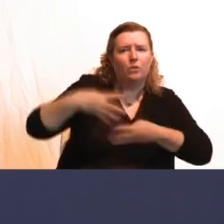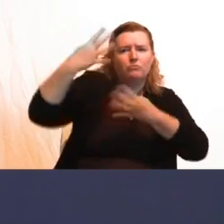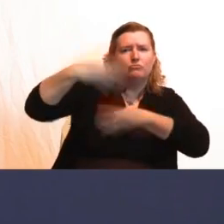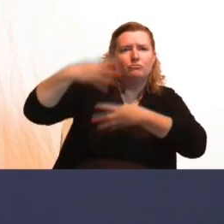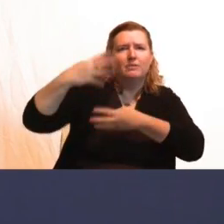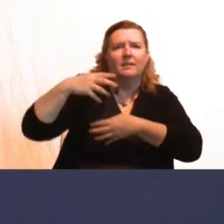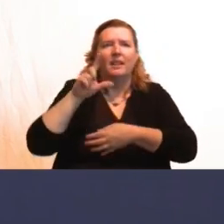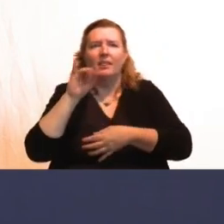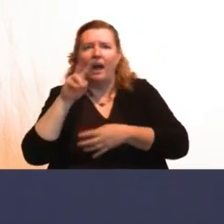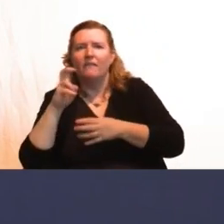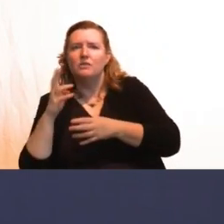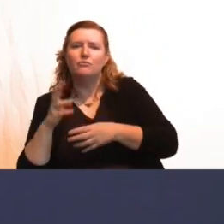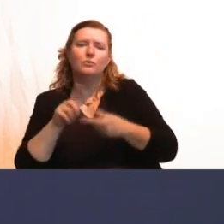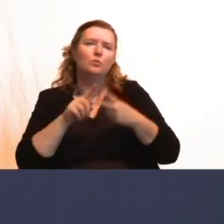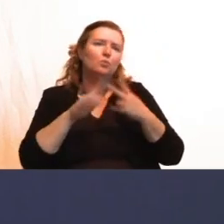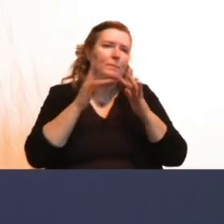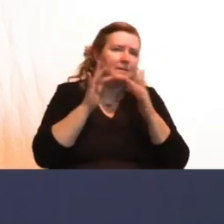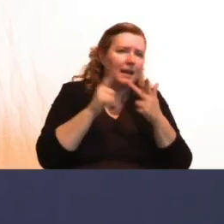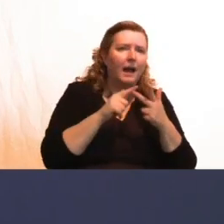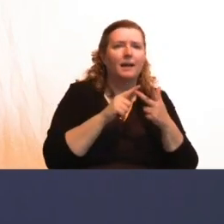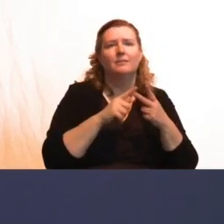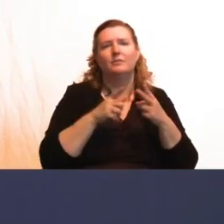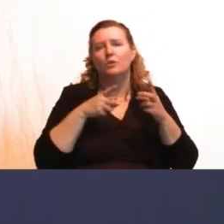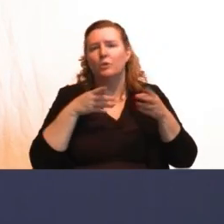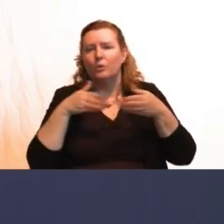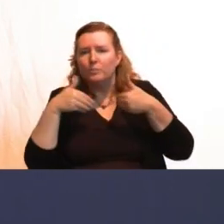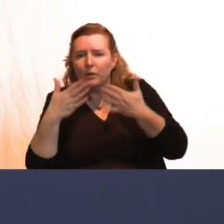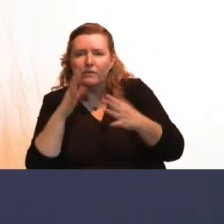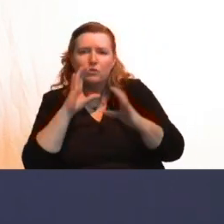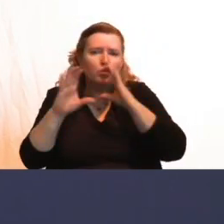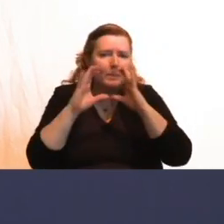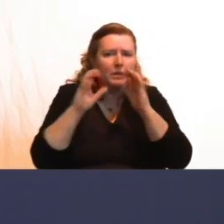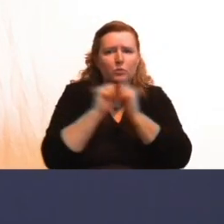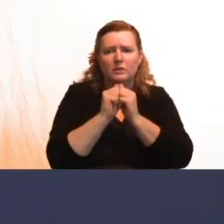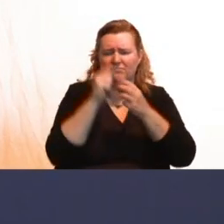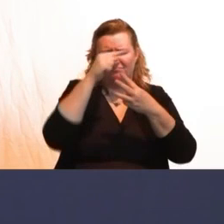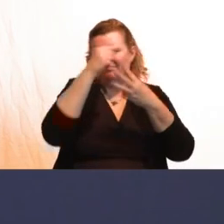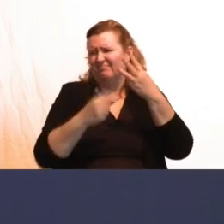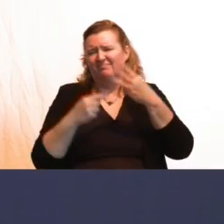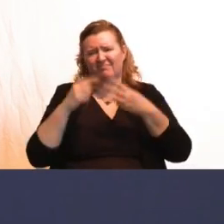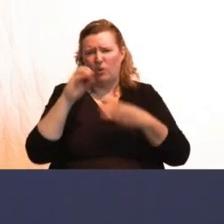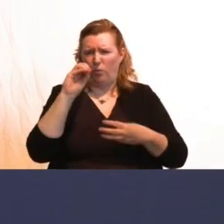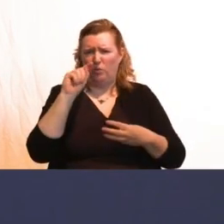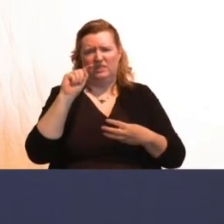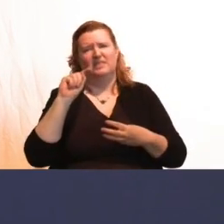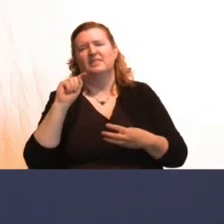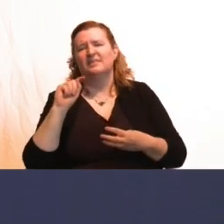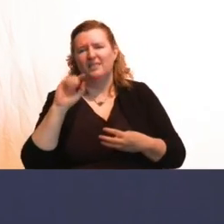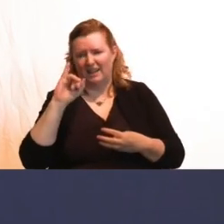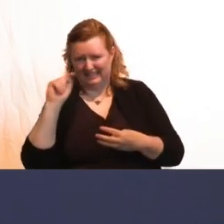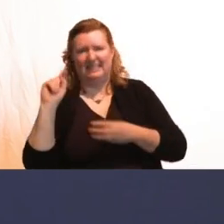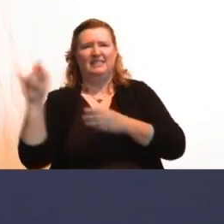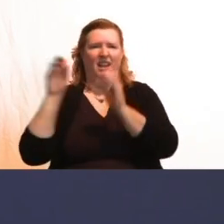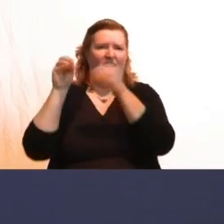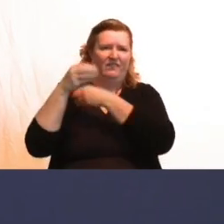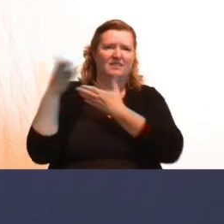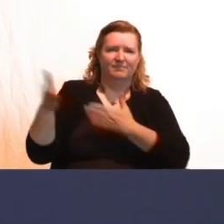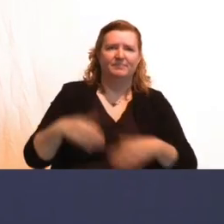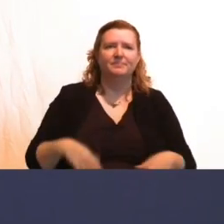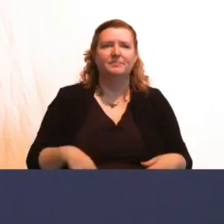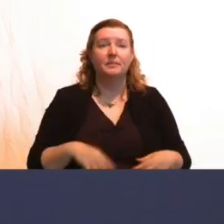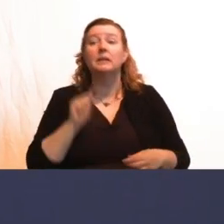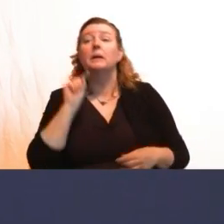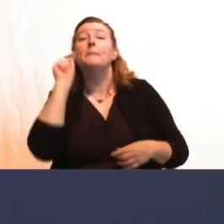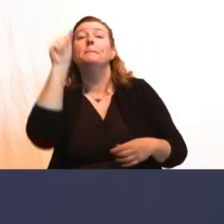Thank you. Thank you as well to the folks in the back who host the sign language translators, who ensured